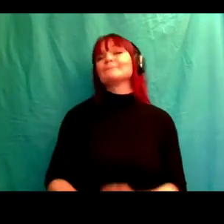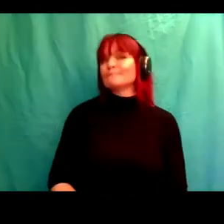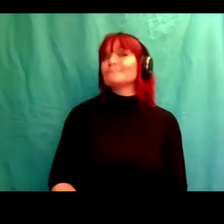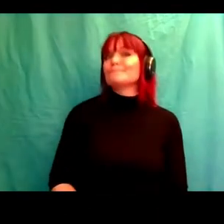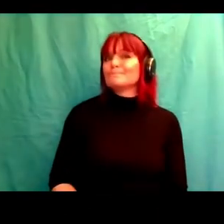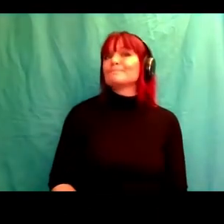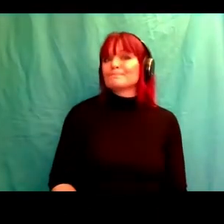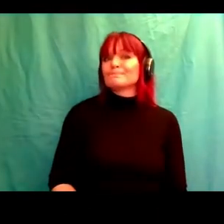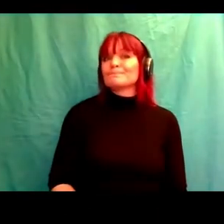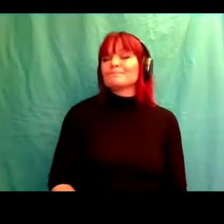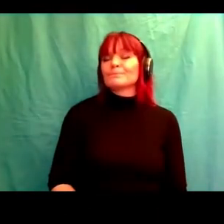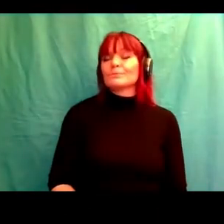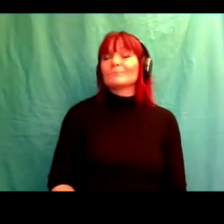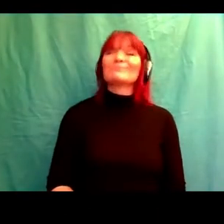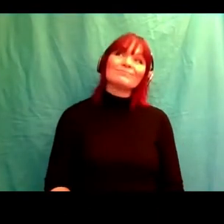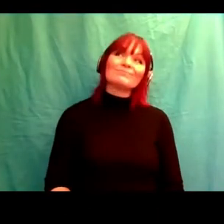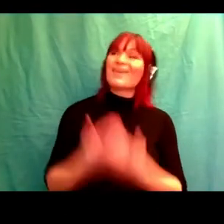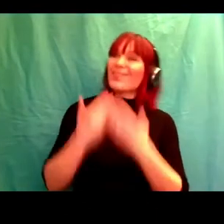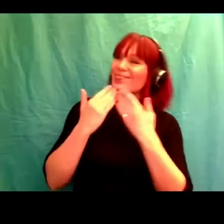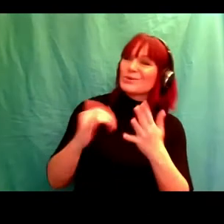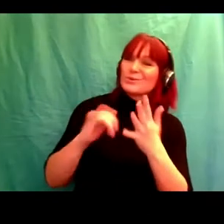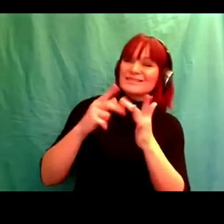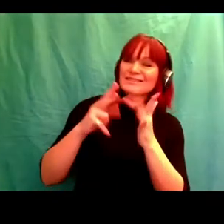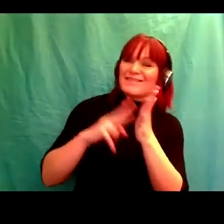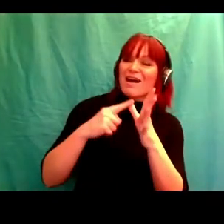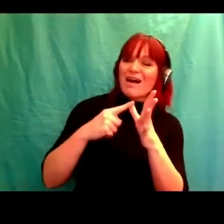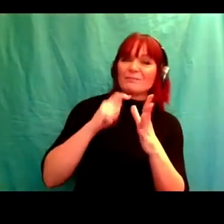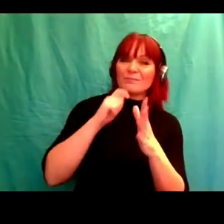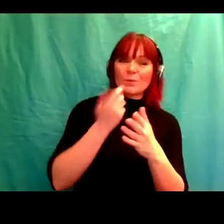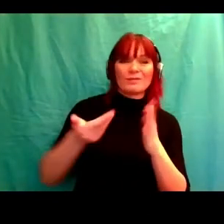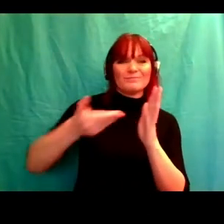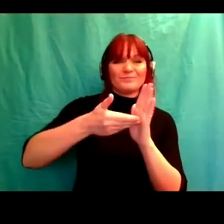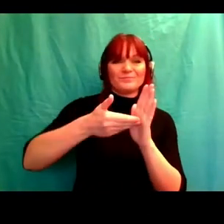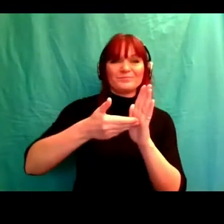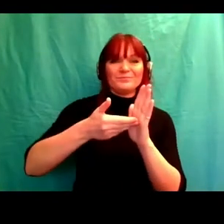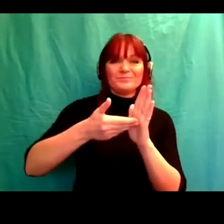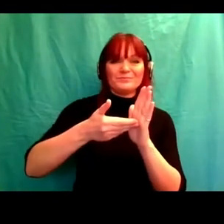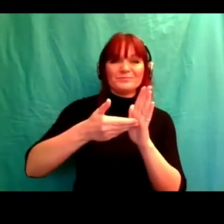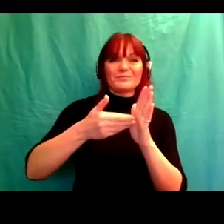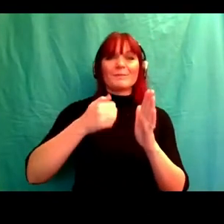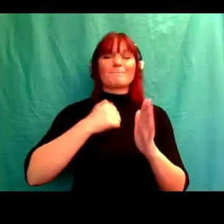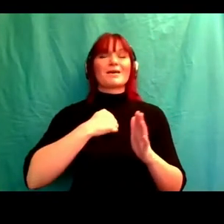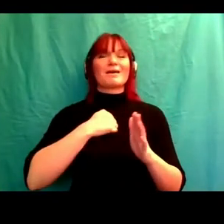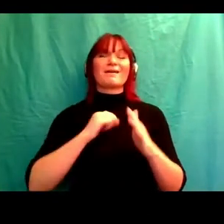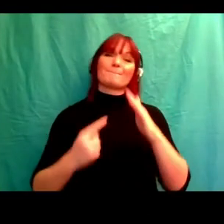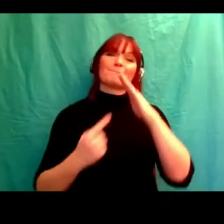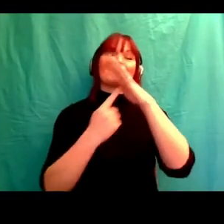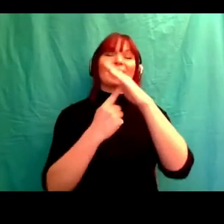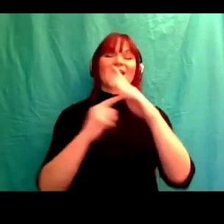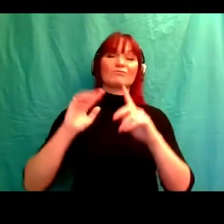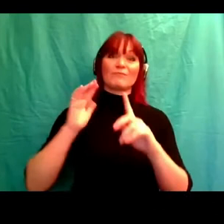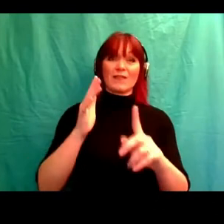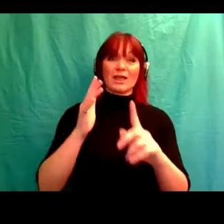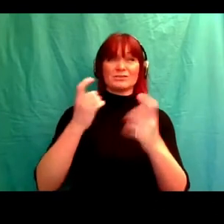Great, thanks Siva. I'll kind of build from that. So I think my main reflection, and it starts from the